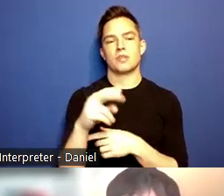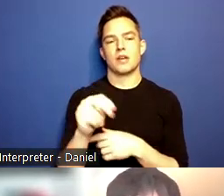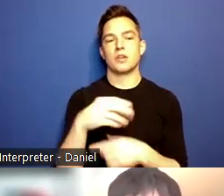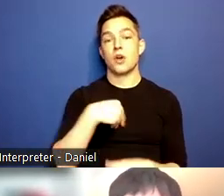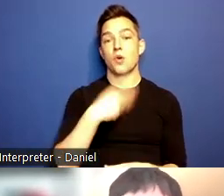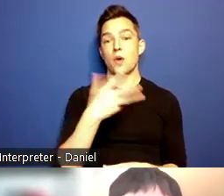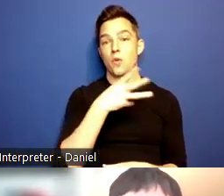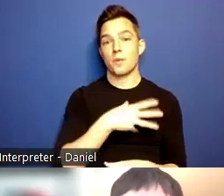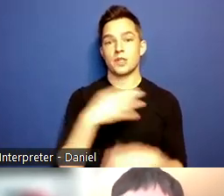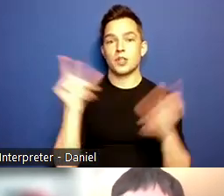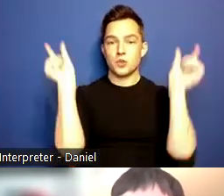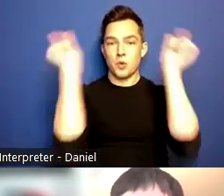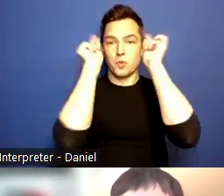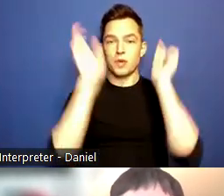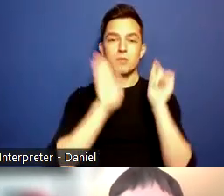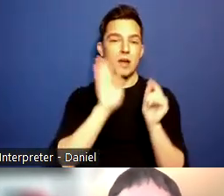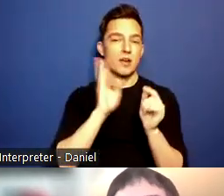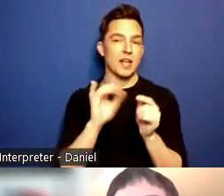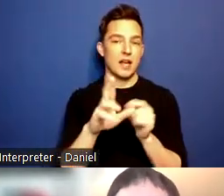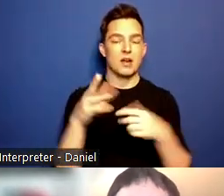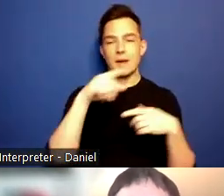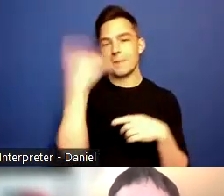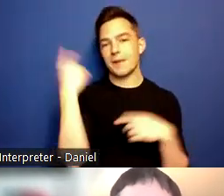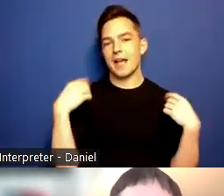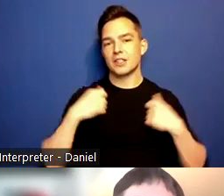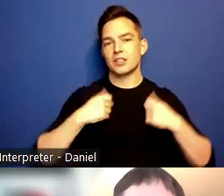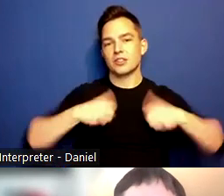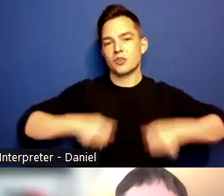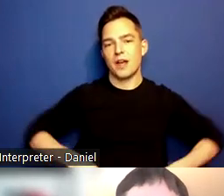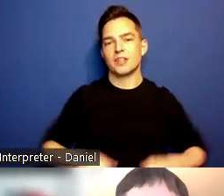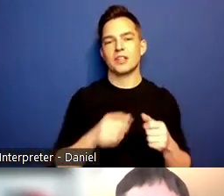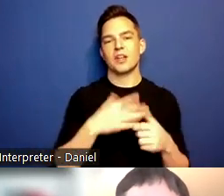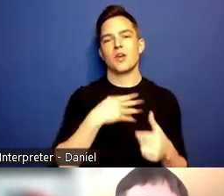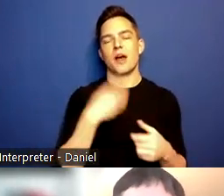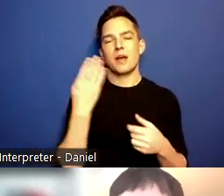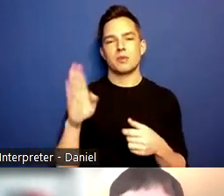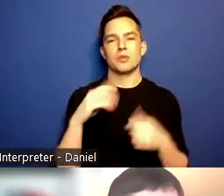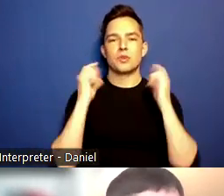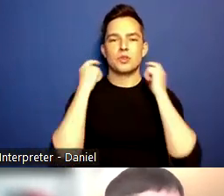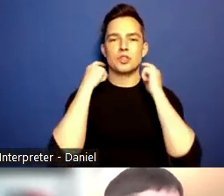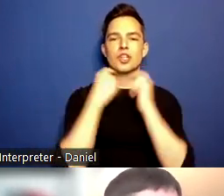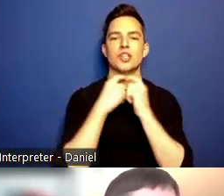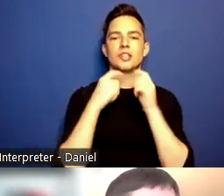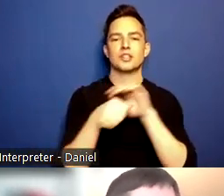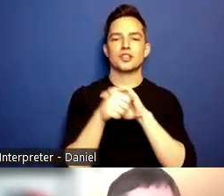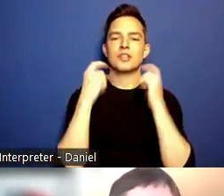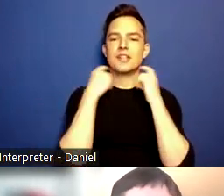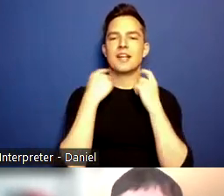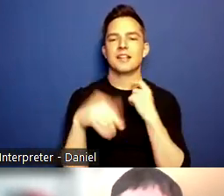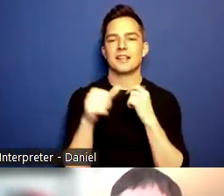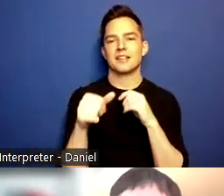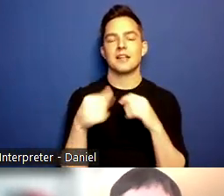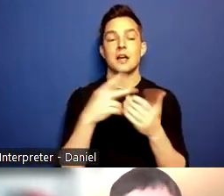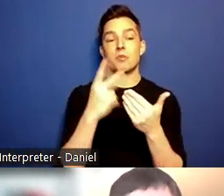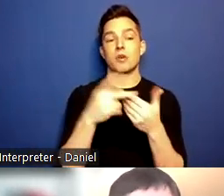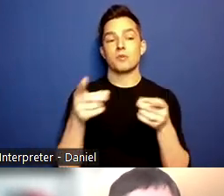short brown hair and a black sweater with a white and blue turtleneck underneath. I'm the Program